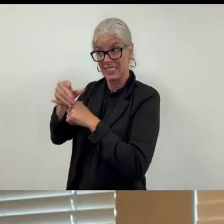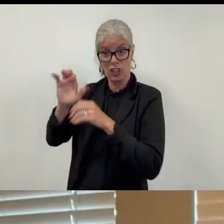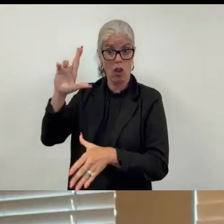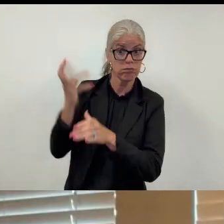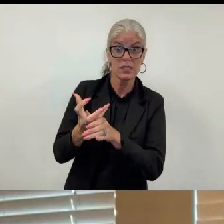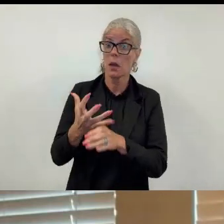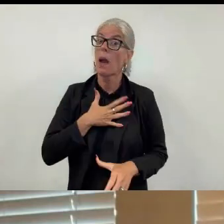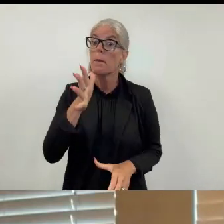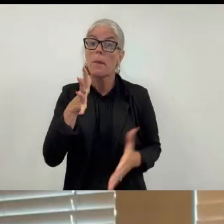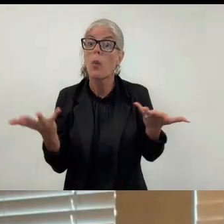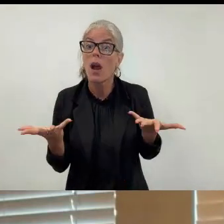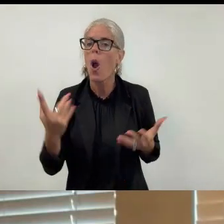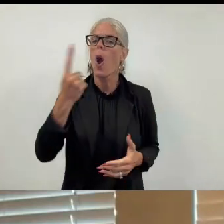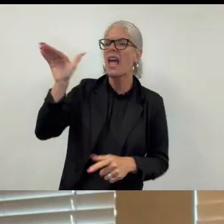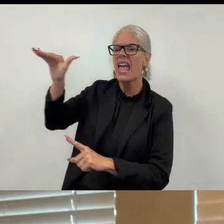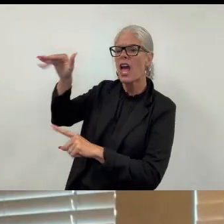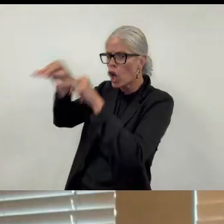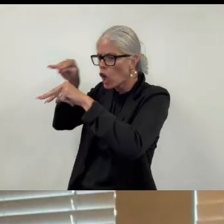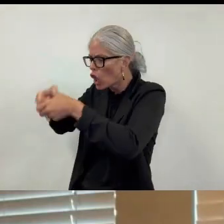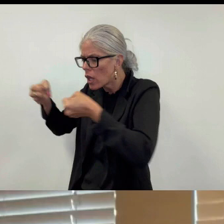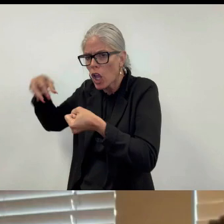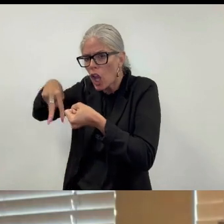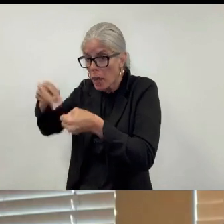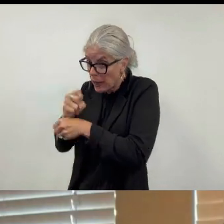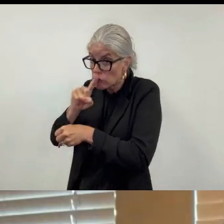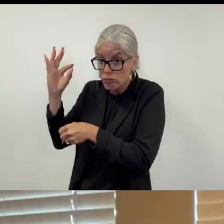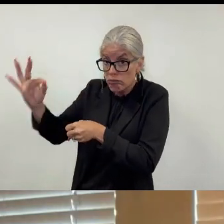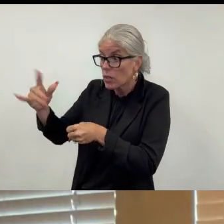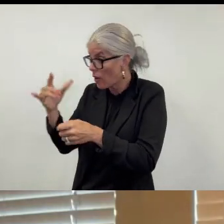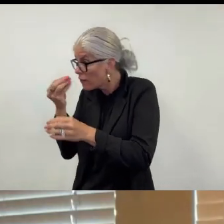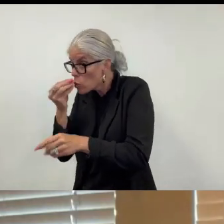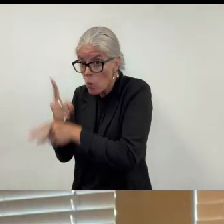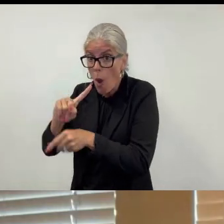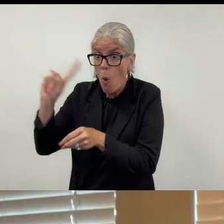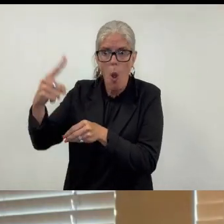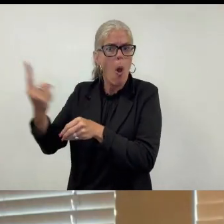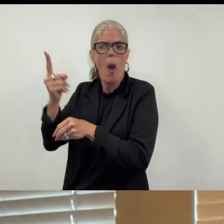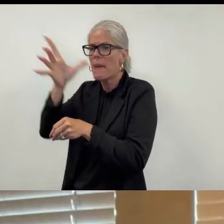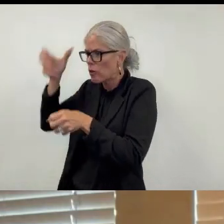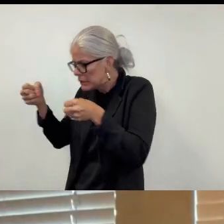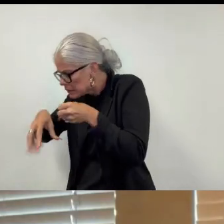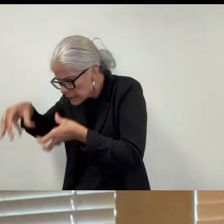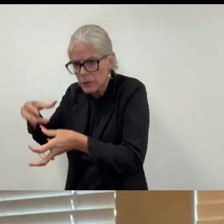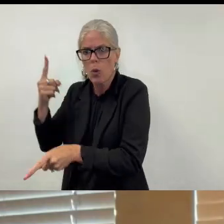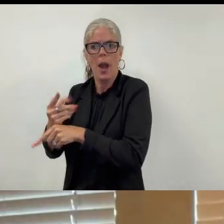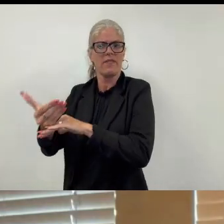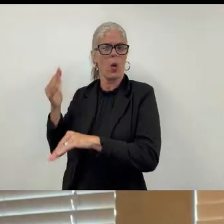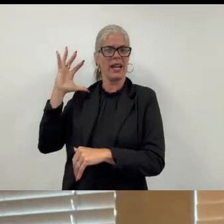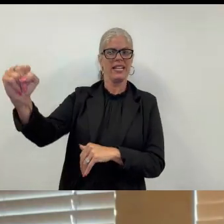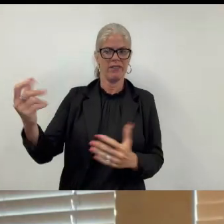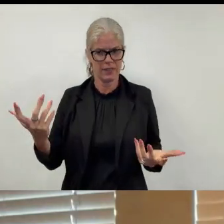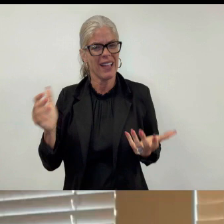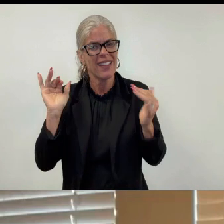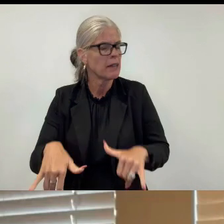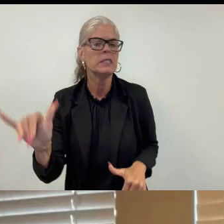car, my mom would always like remind my dad to check the bag of food before you pull off, right? To like make sure, inspect your order, make